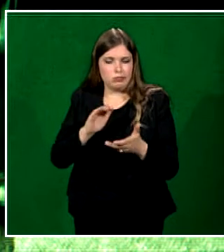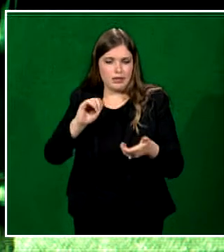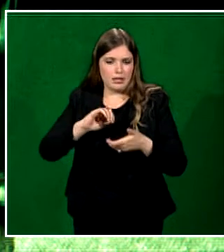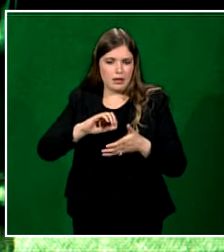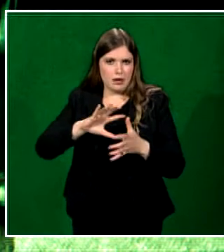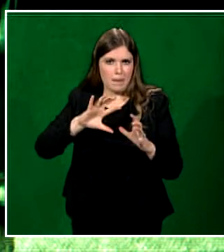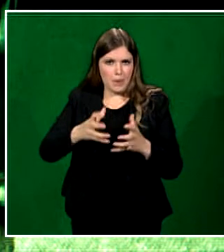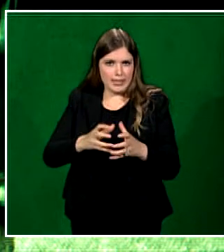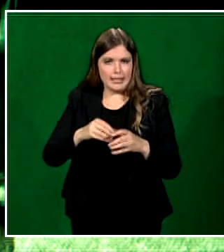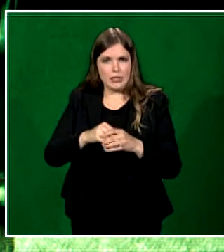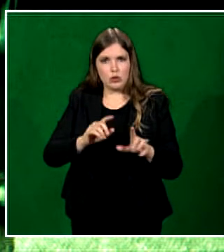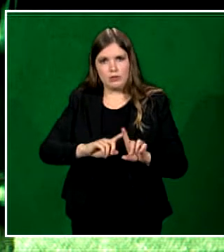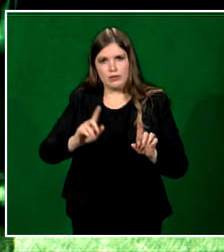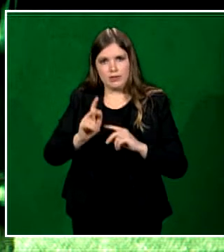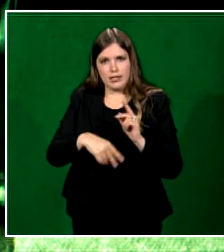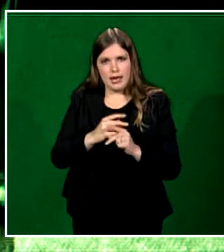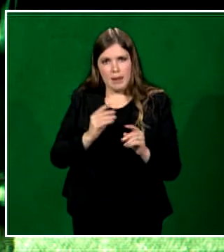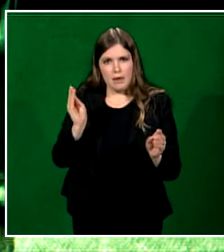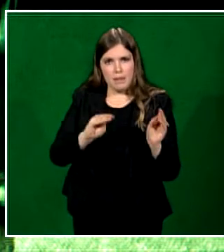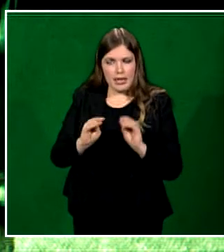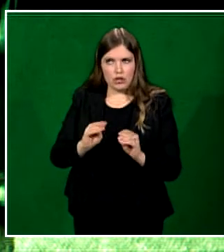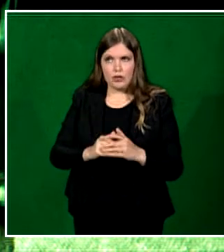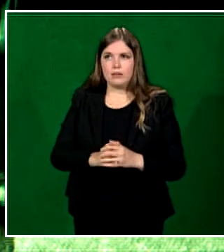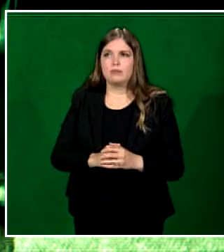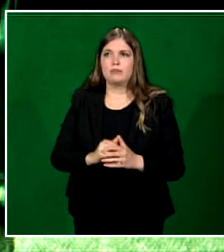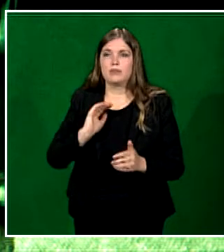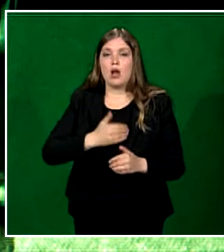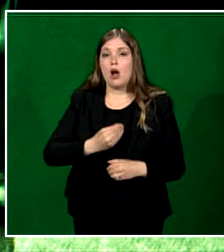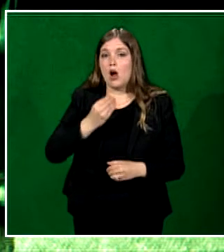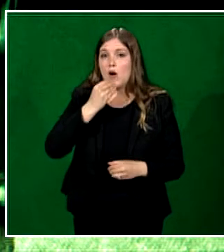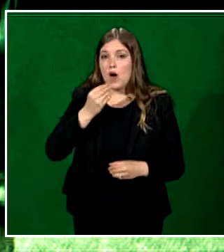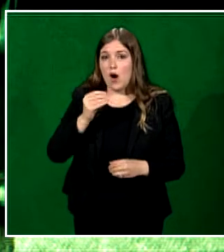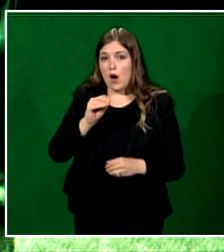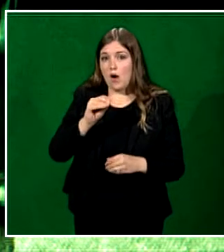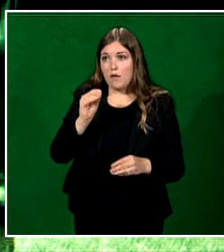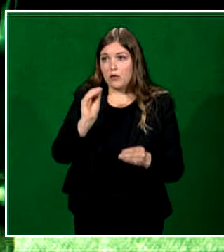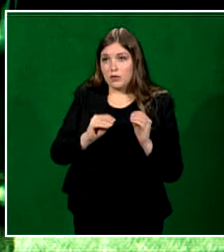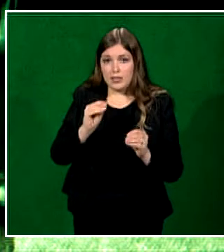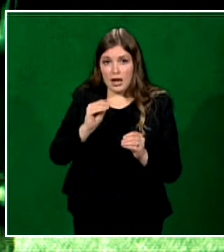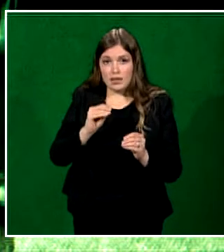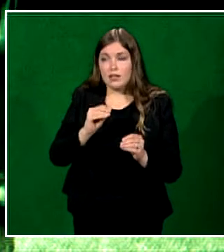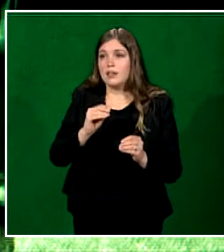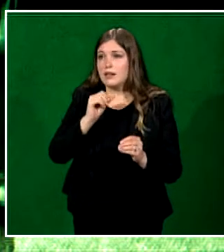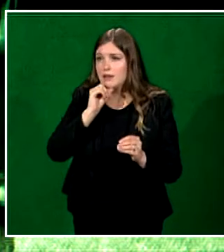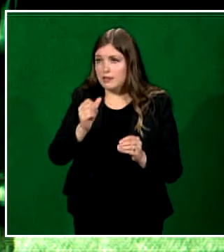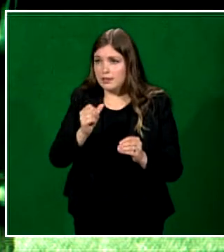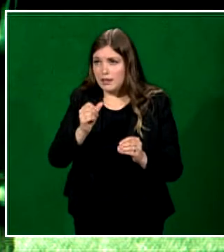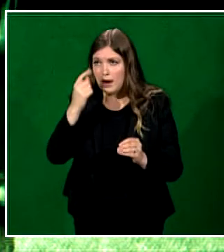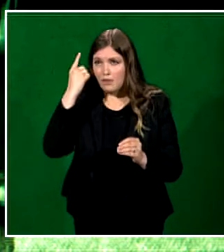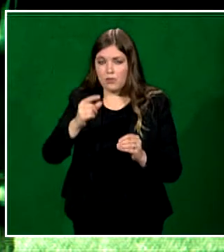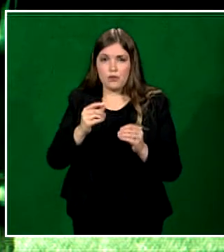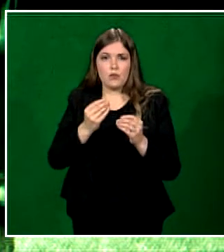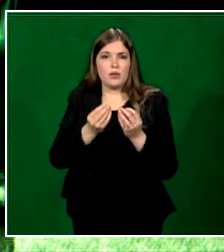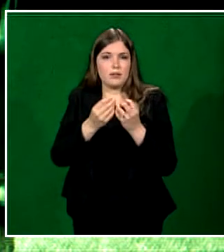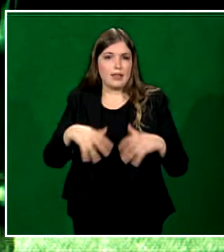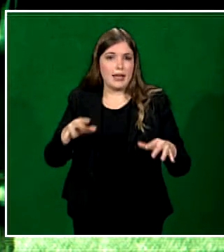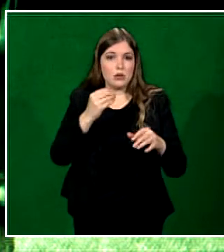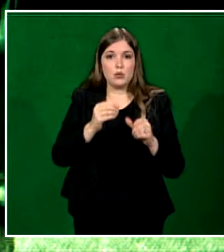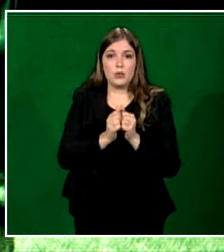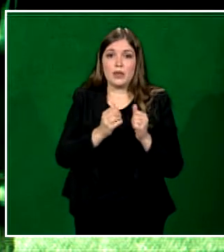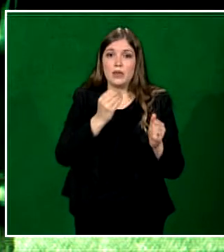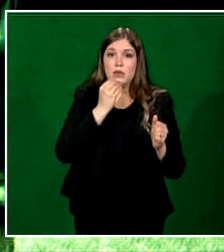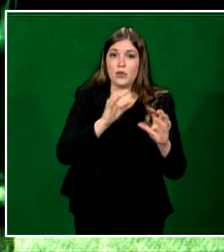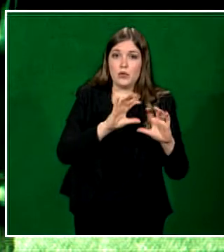biodegradable packaging. Next slide. Our feedstock is an invasive plant, and that doesn't compete for arable land with food crops, unlike previously